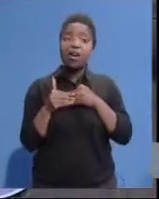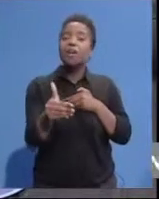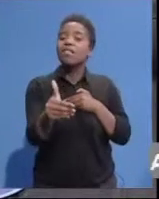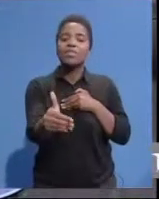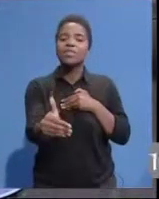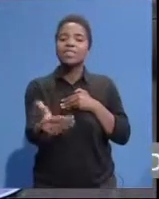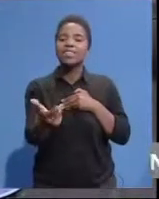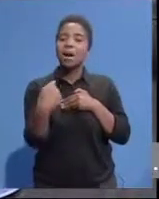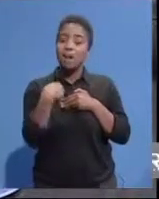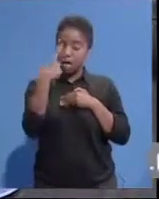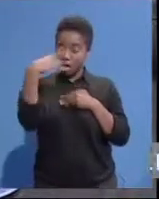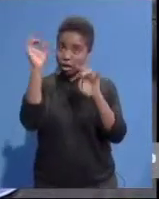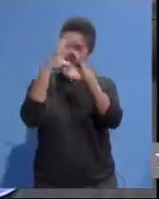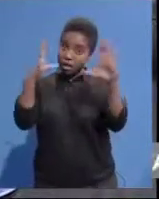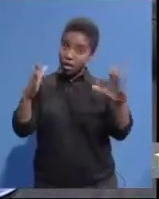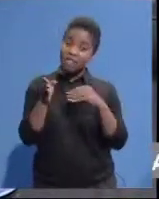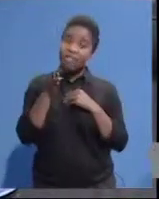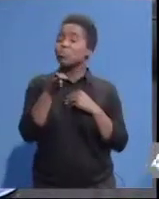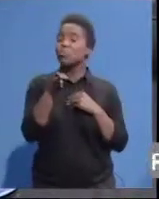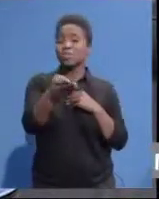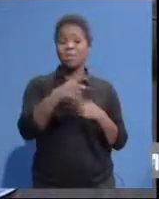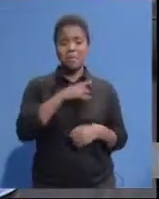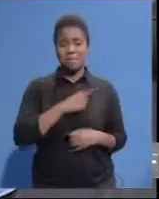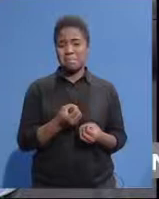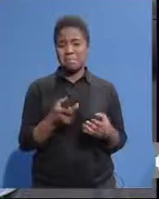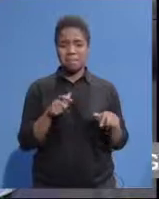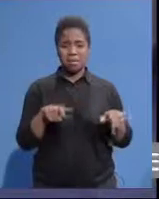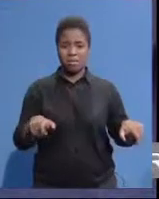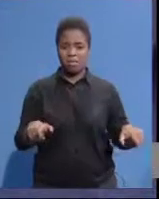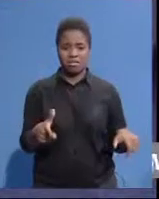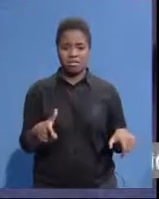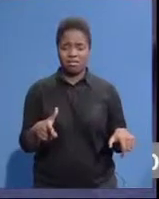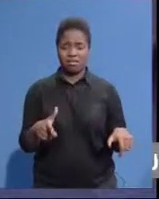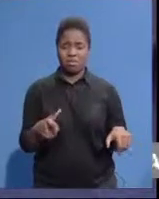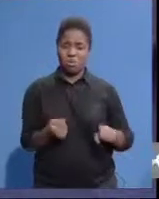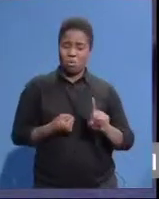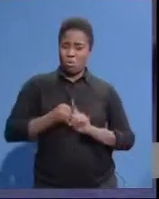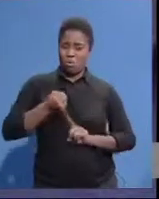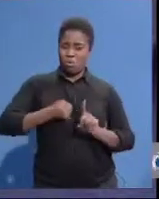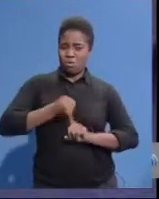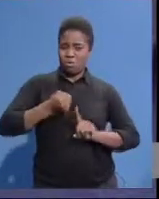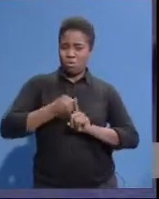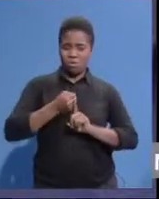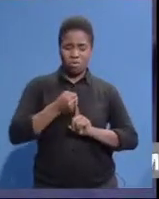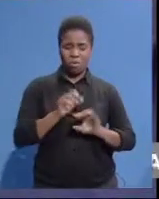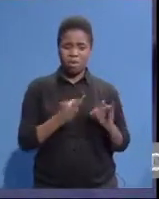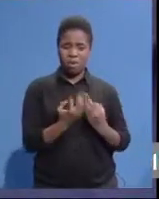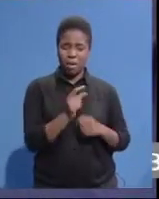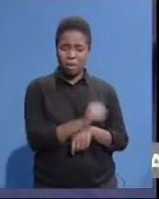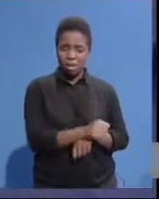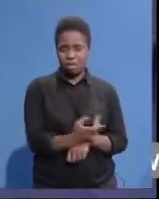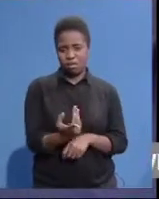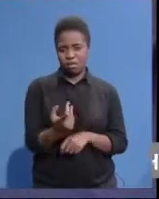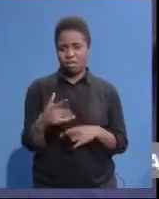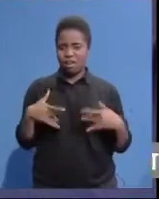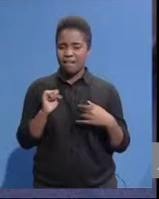any way. Because there are many people who sacrificed their lives, their families, for